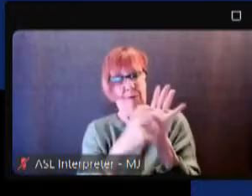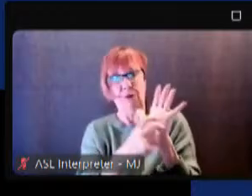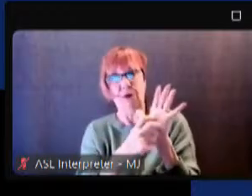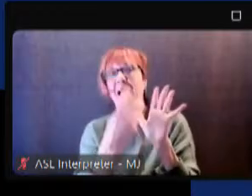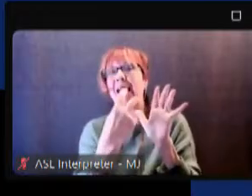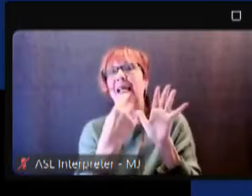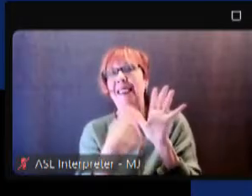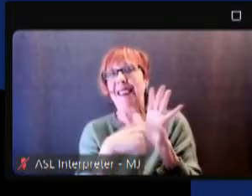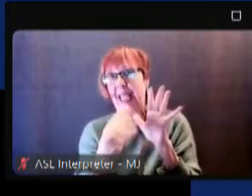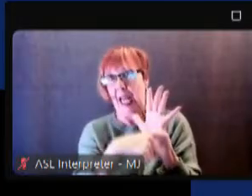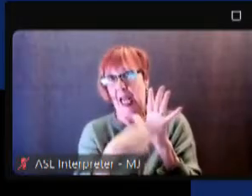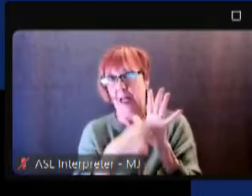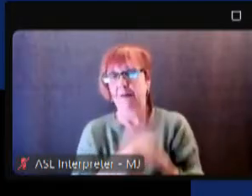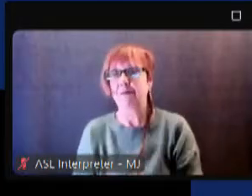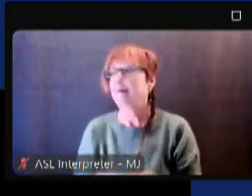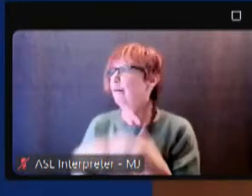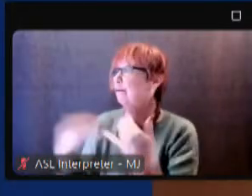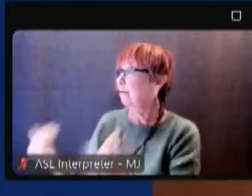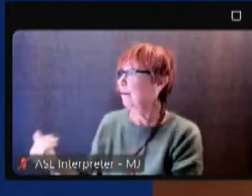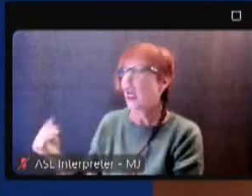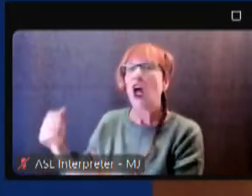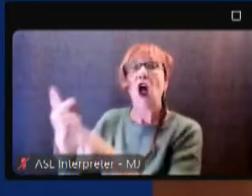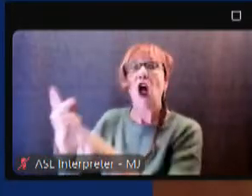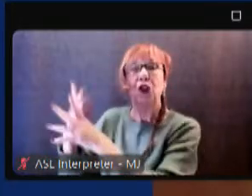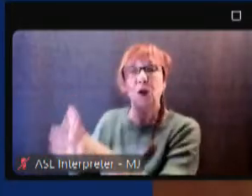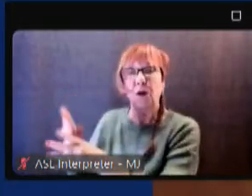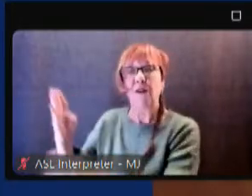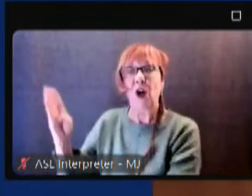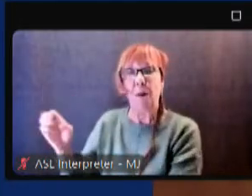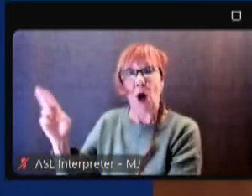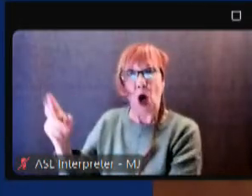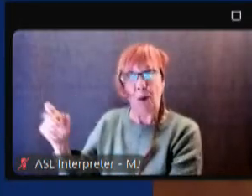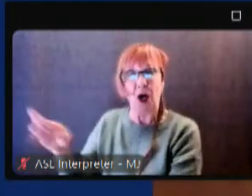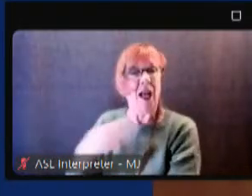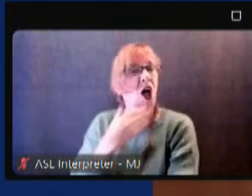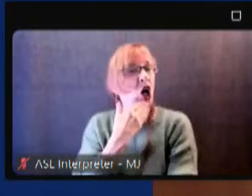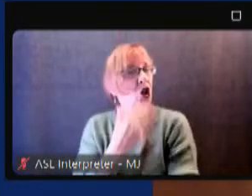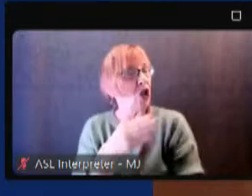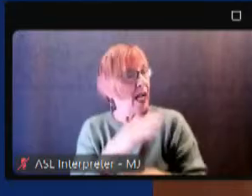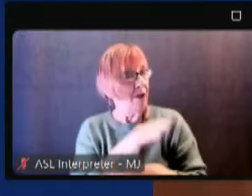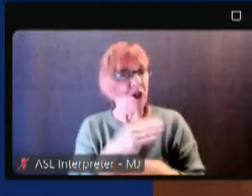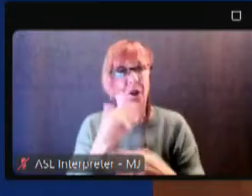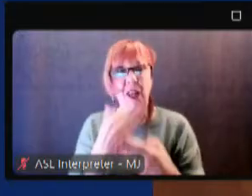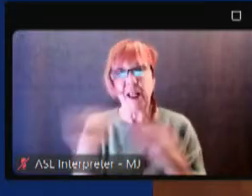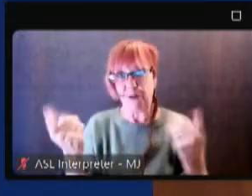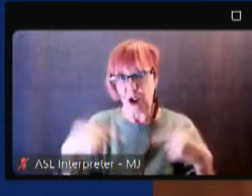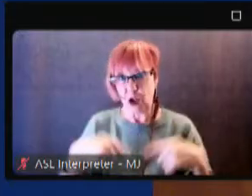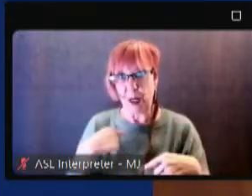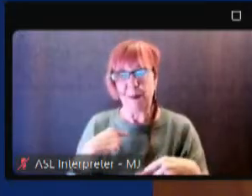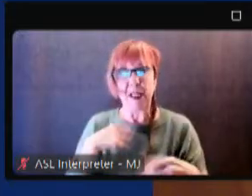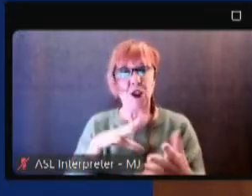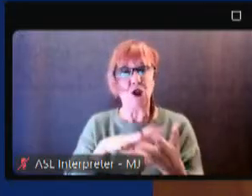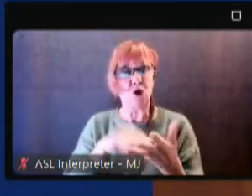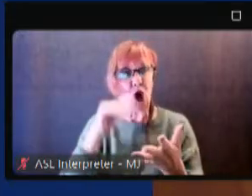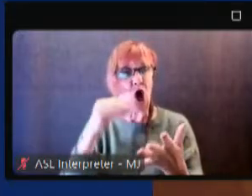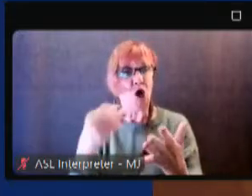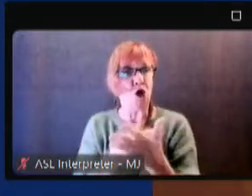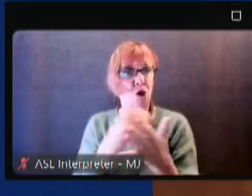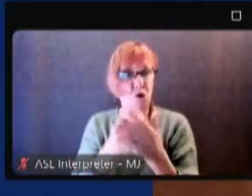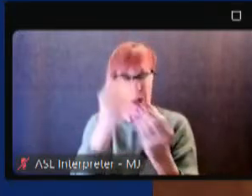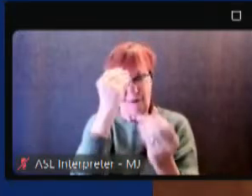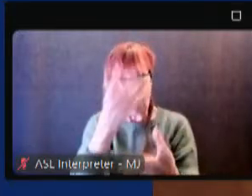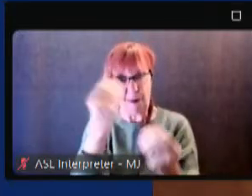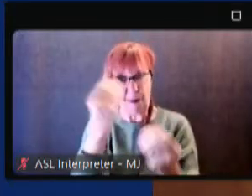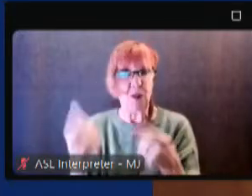floor is yours. Thank you. Good afternoon. Thank you for joining me today to keep you informed about the Eaton Fire recovery work and